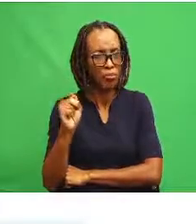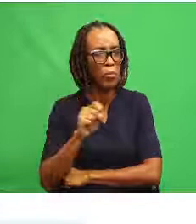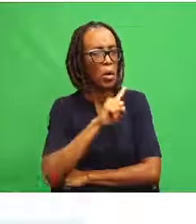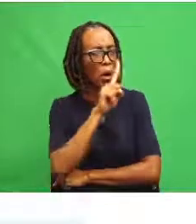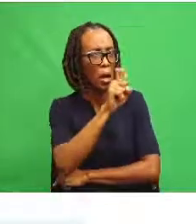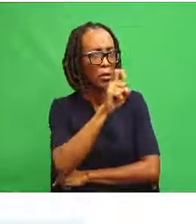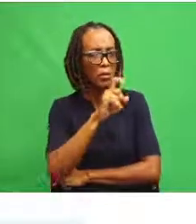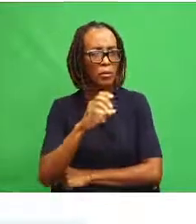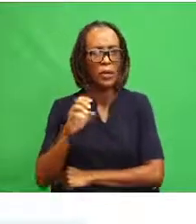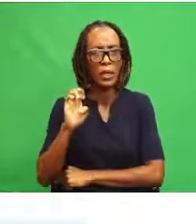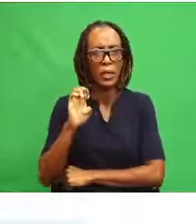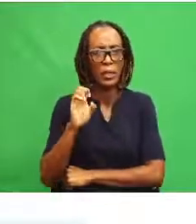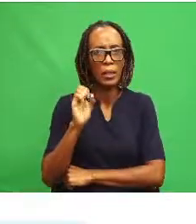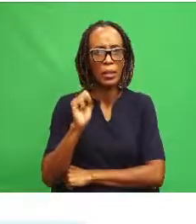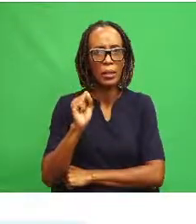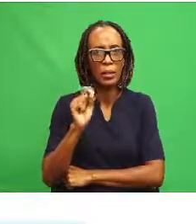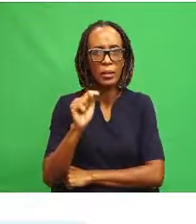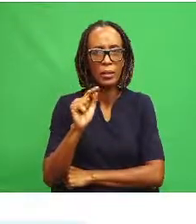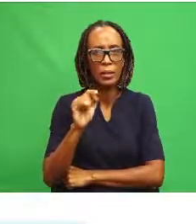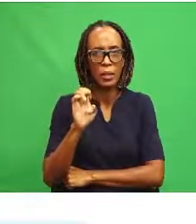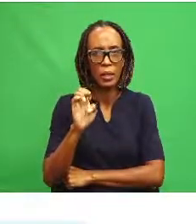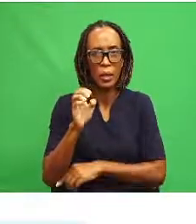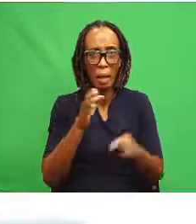planning similar to making a will?